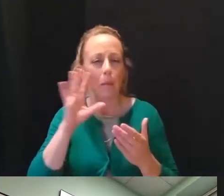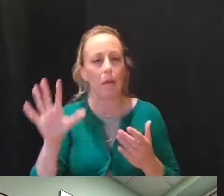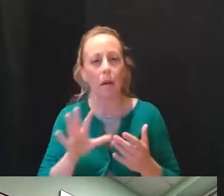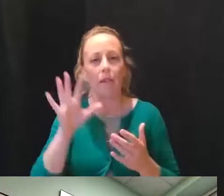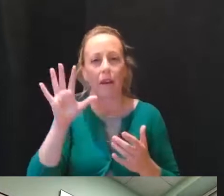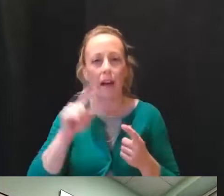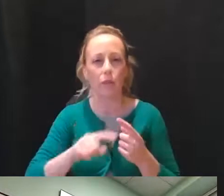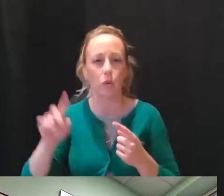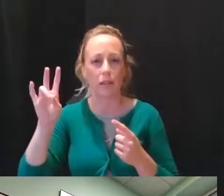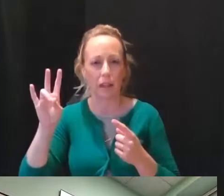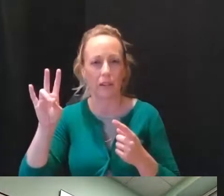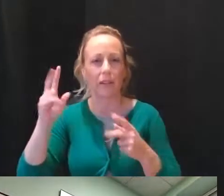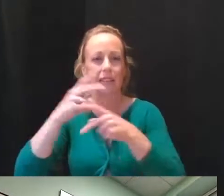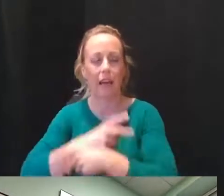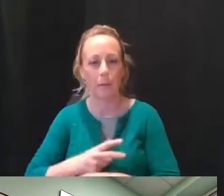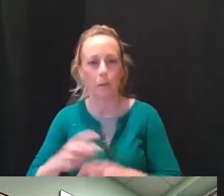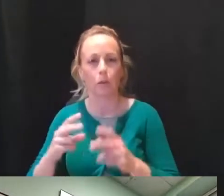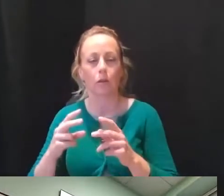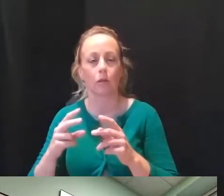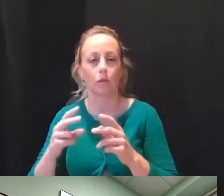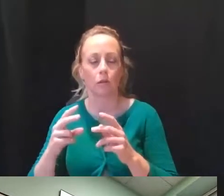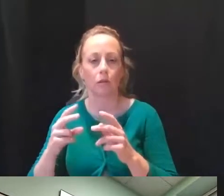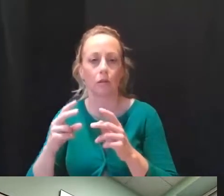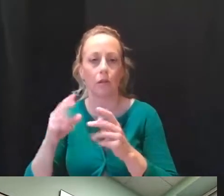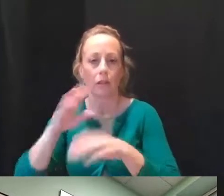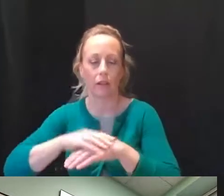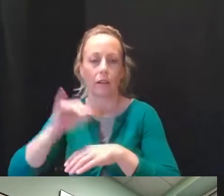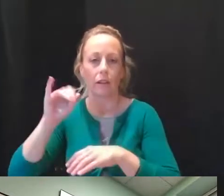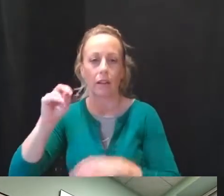more severe from that standpoint than influenza.